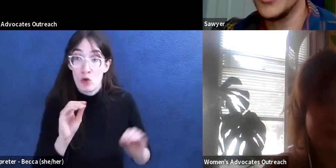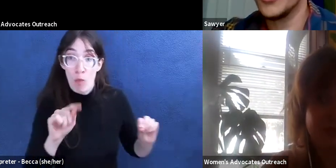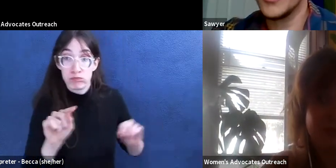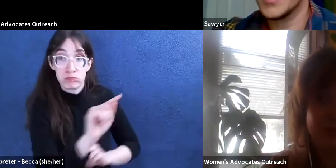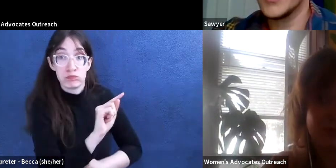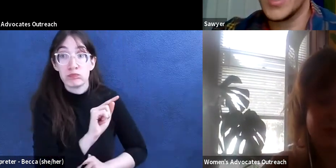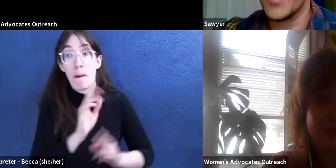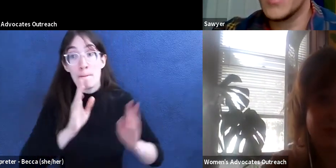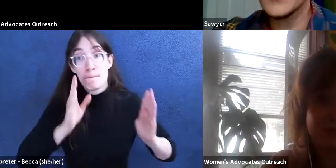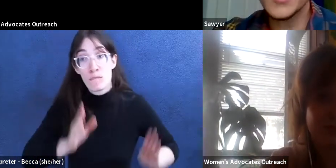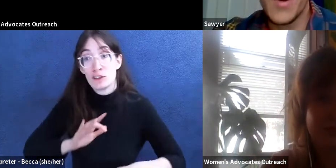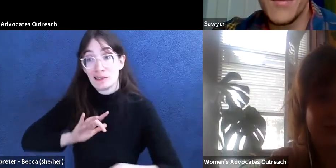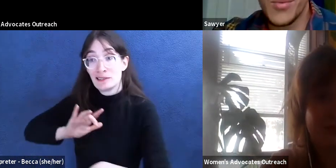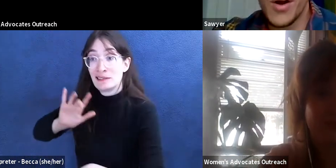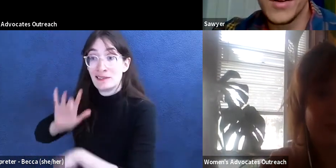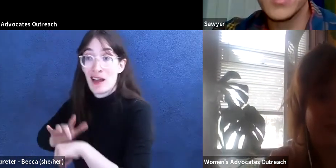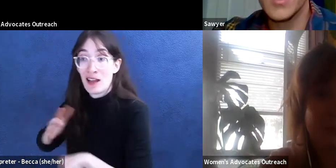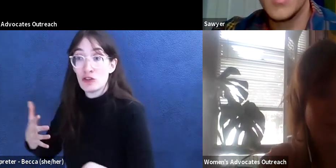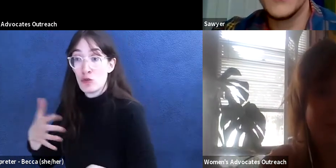sorry, y'all. Here.